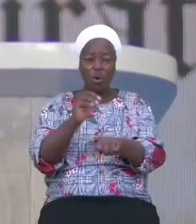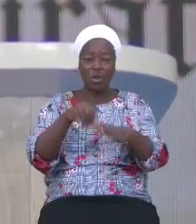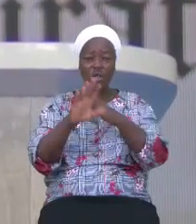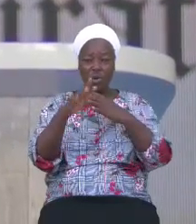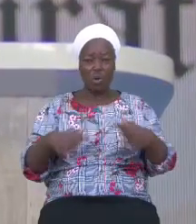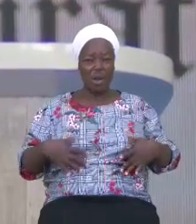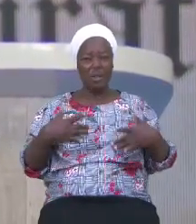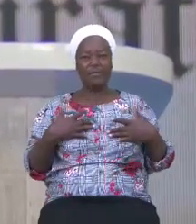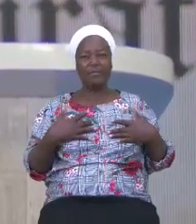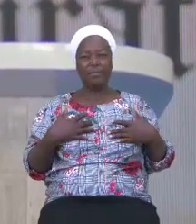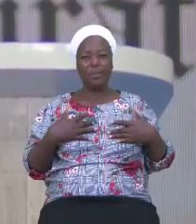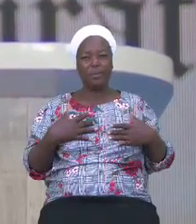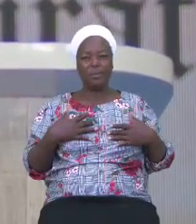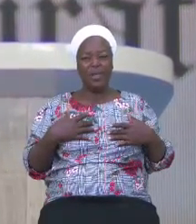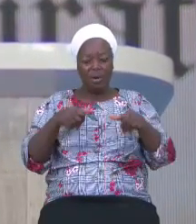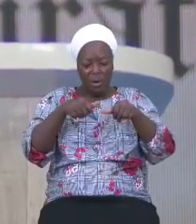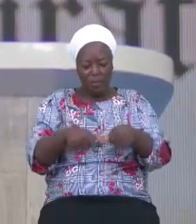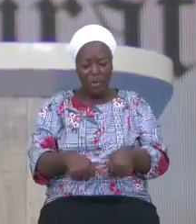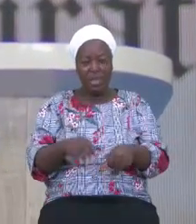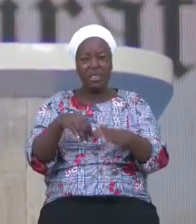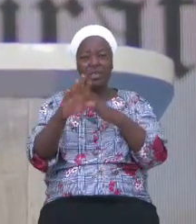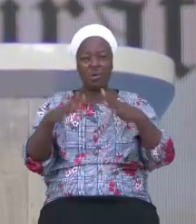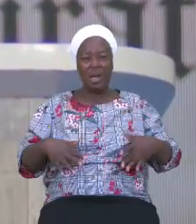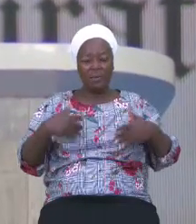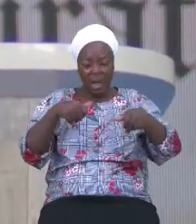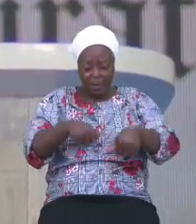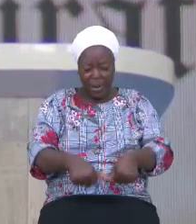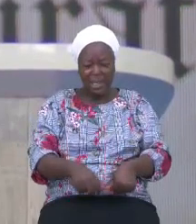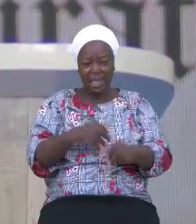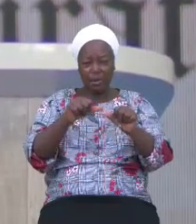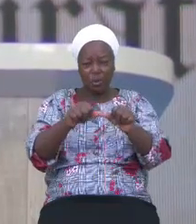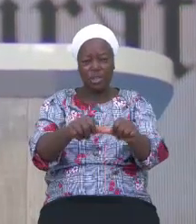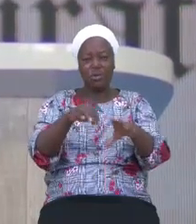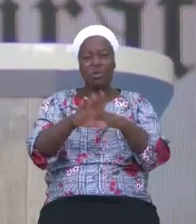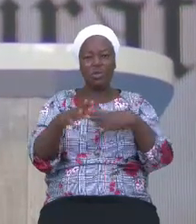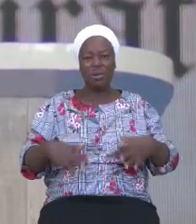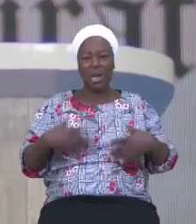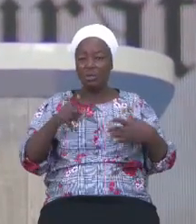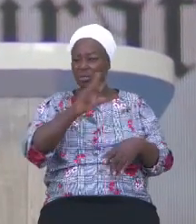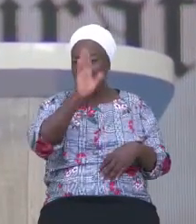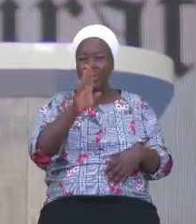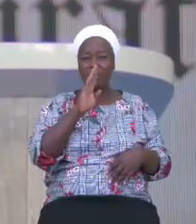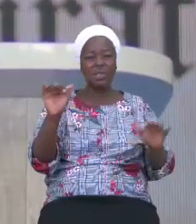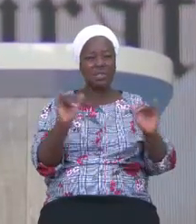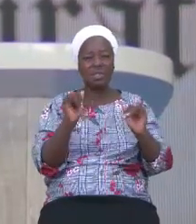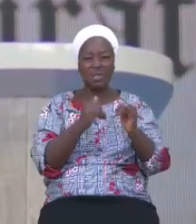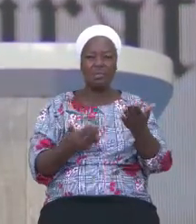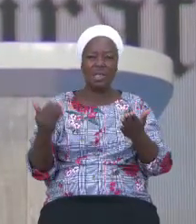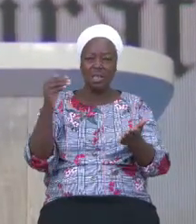life. Remain in your life. Abide in your life. And you'll never be the